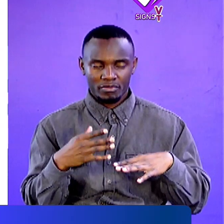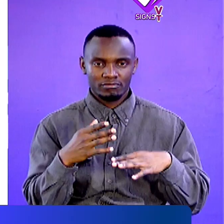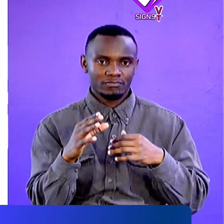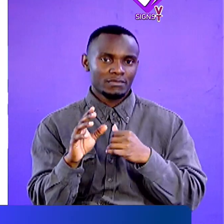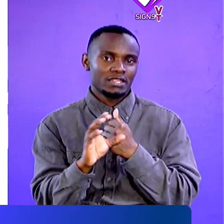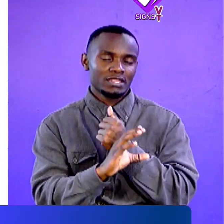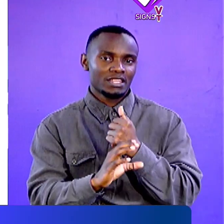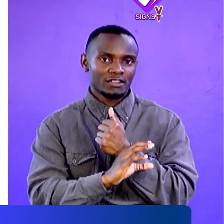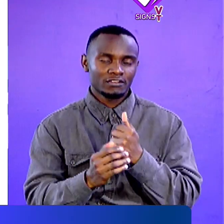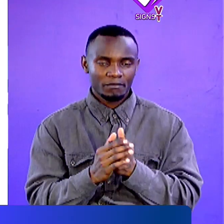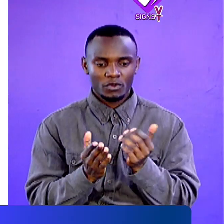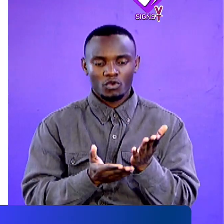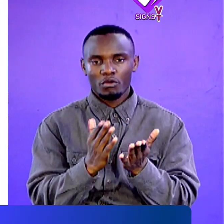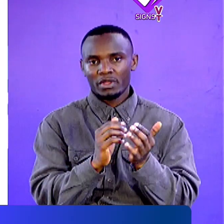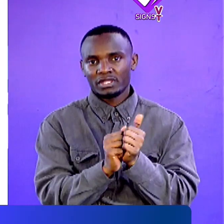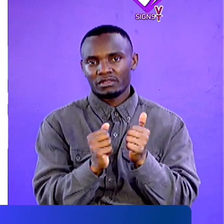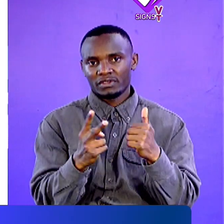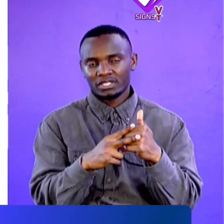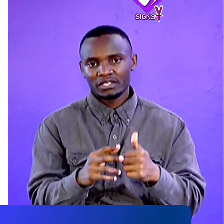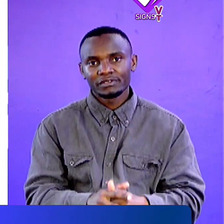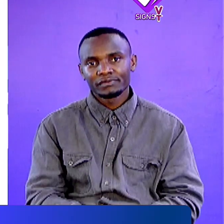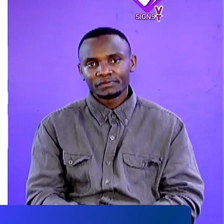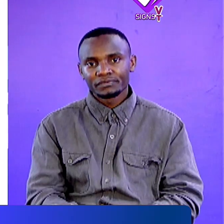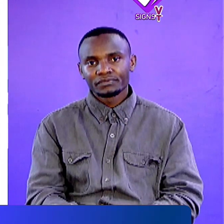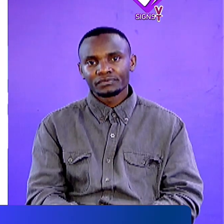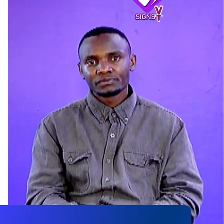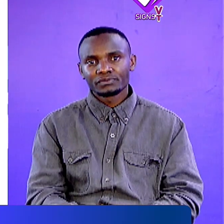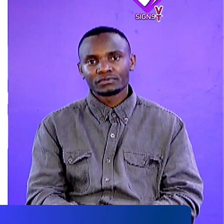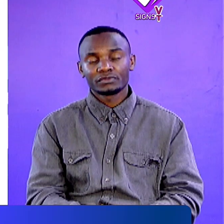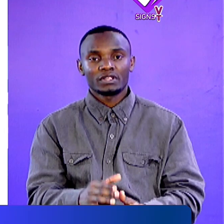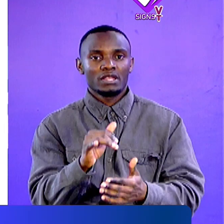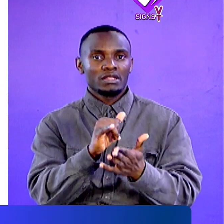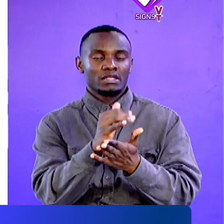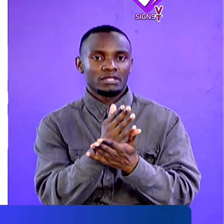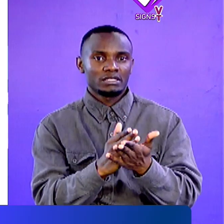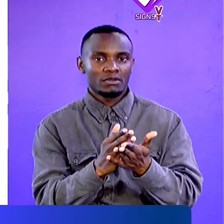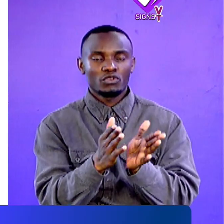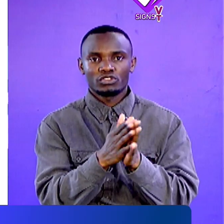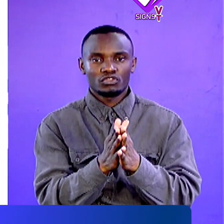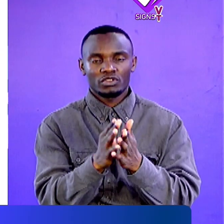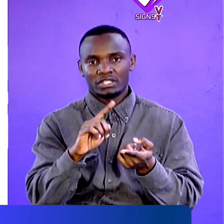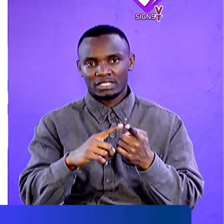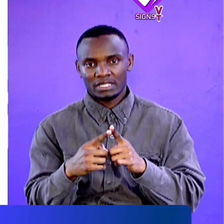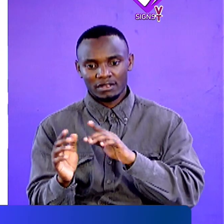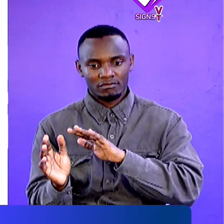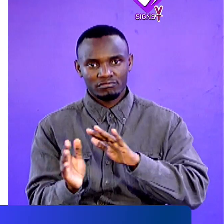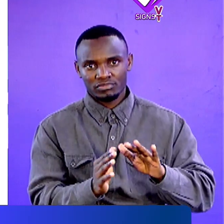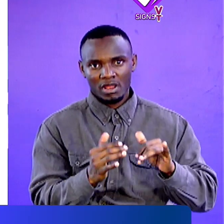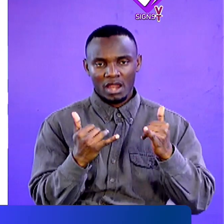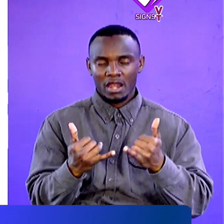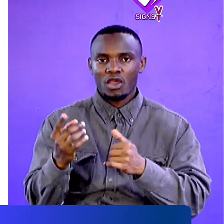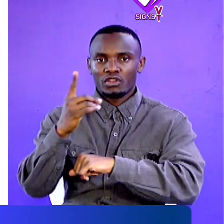of the Standard this morning. Those are among the stories in the Standard. Out from the Standard now to the Daily